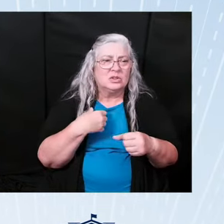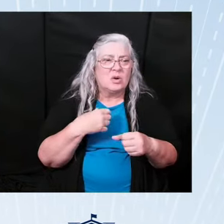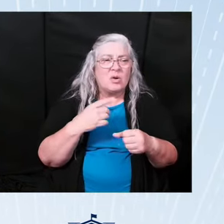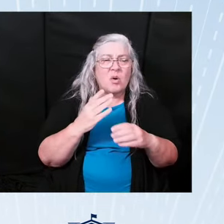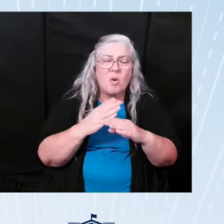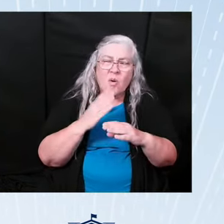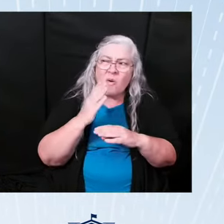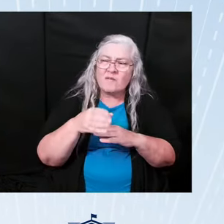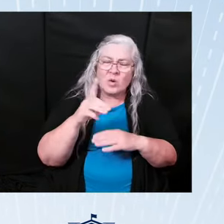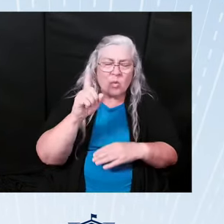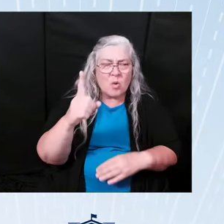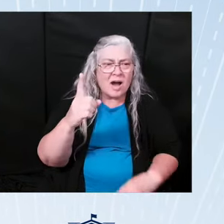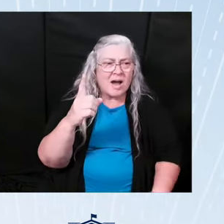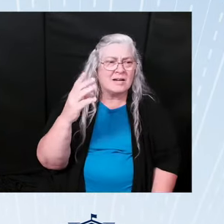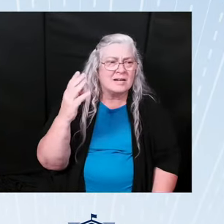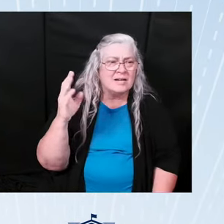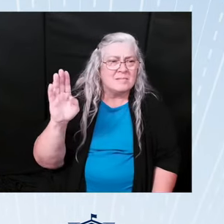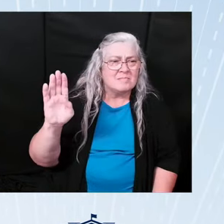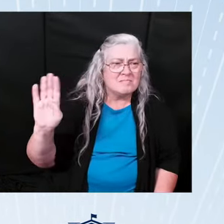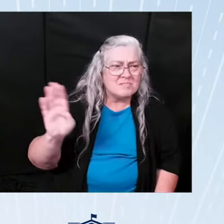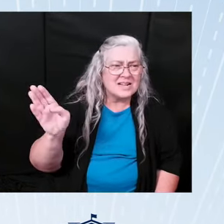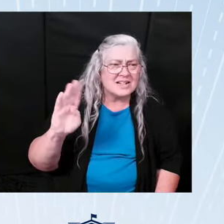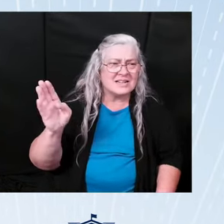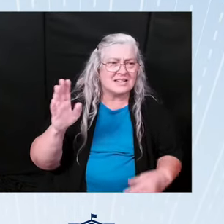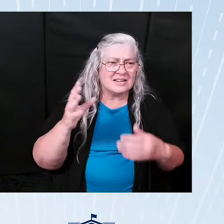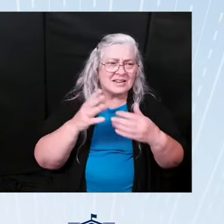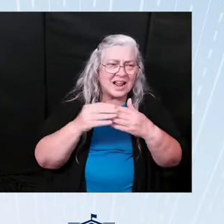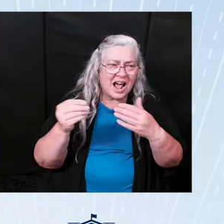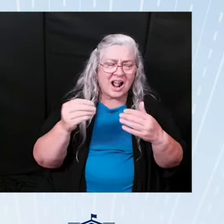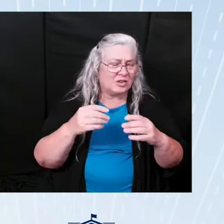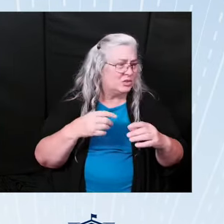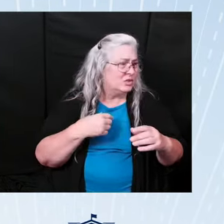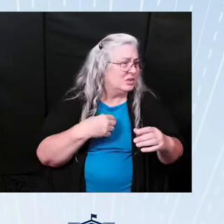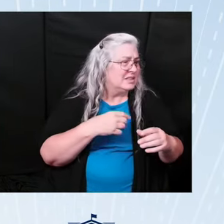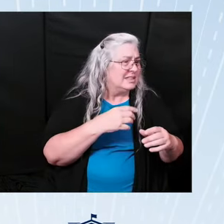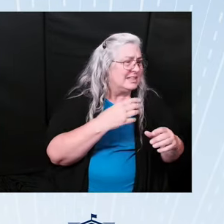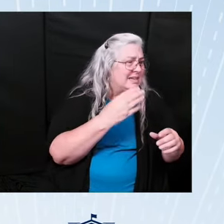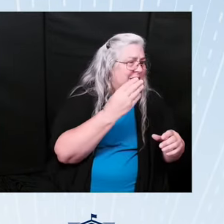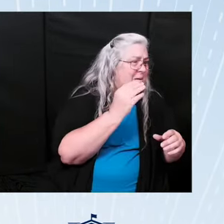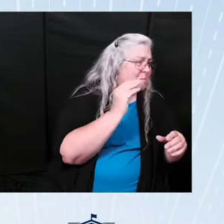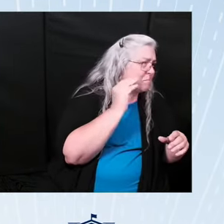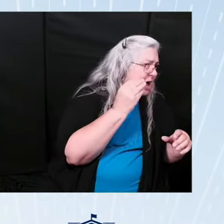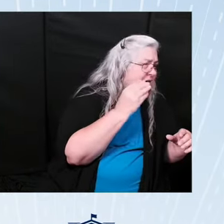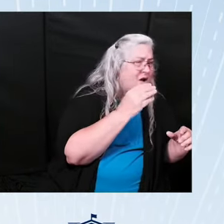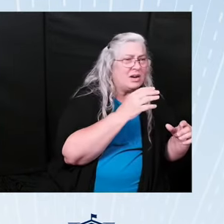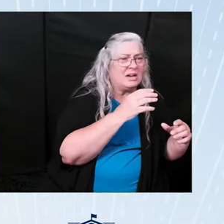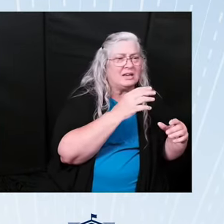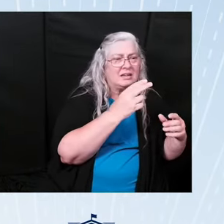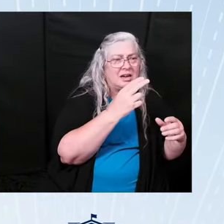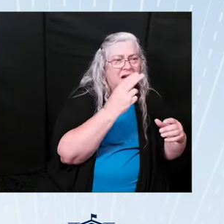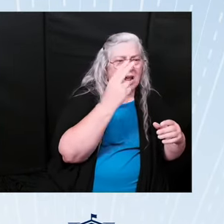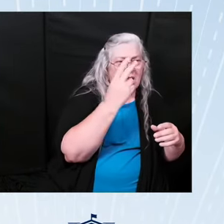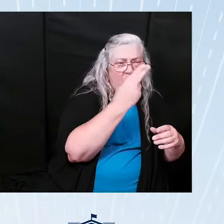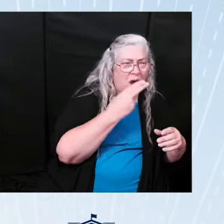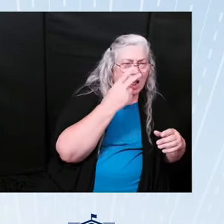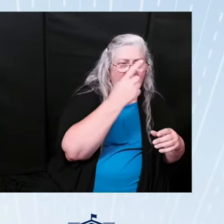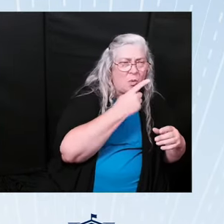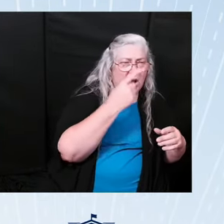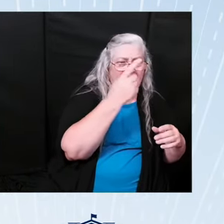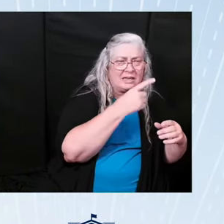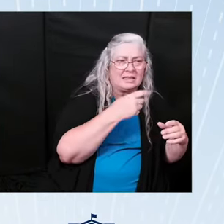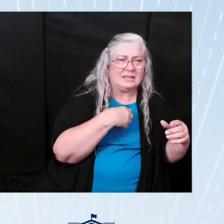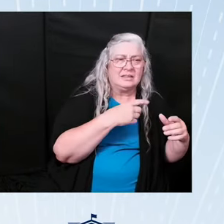storm Hilary in Southern California, to catastrophic flooding in Vermont and upstate New York.